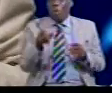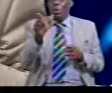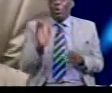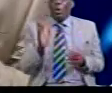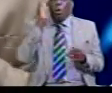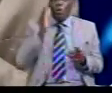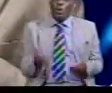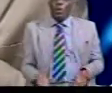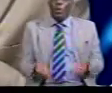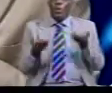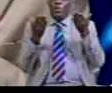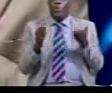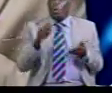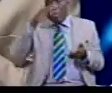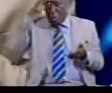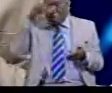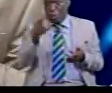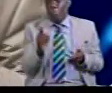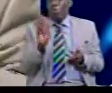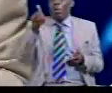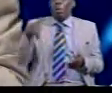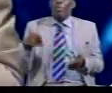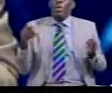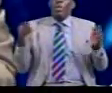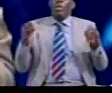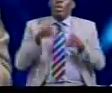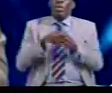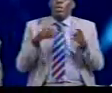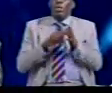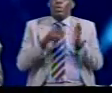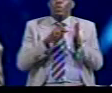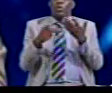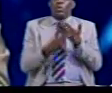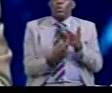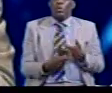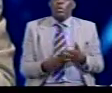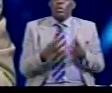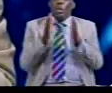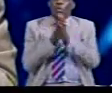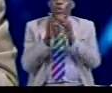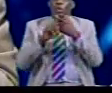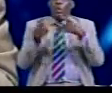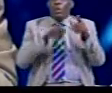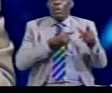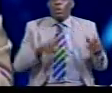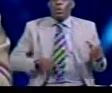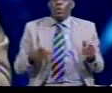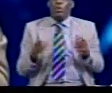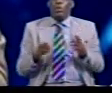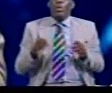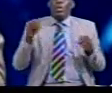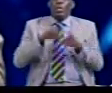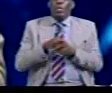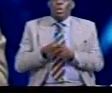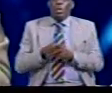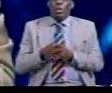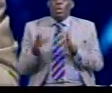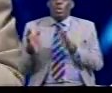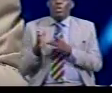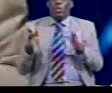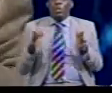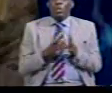crusade. Prions le Seigneur. Pray unto the Lord. Prions le Seigneur. Pray unto the Lord. Nous prions au nom de Jésus. We have prayed